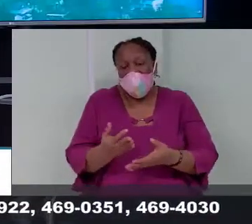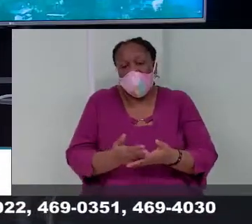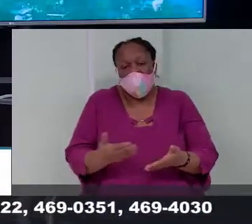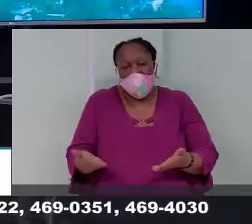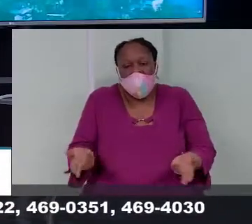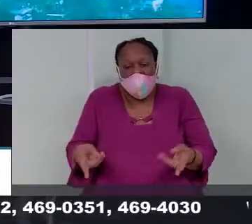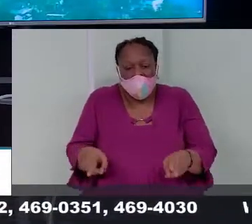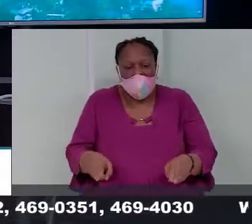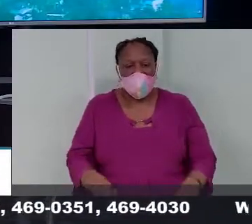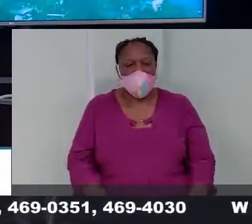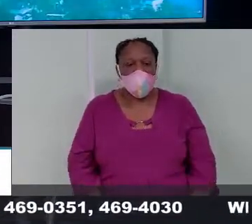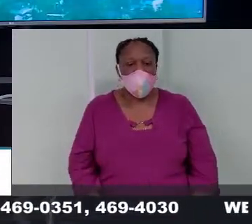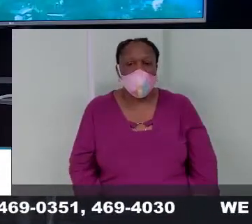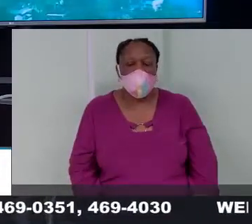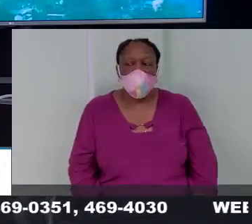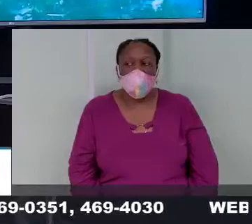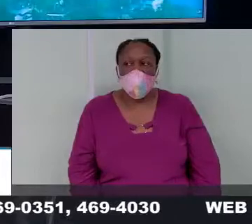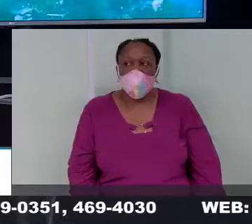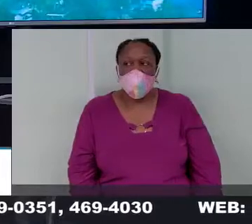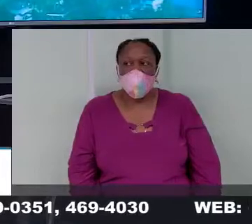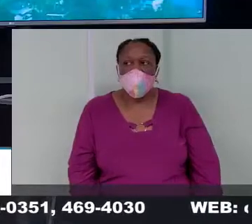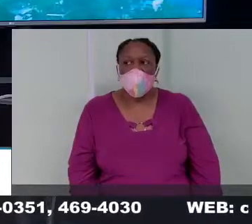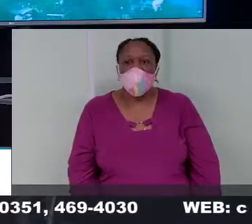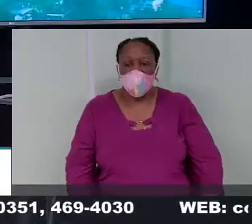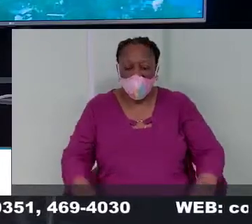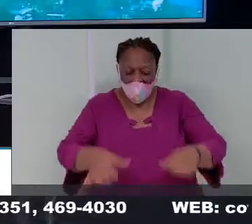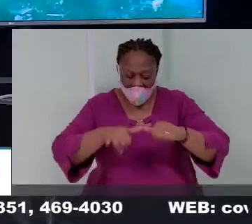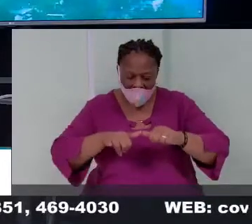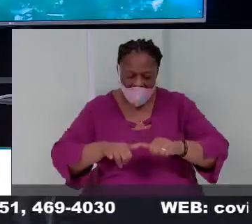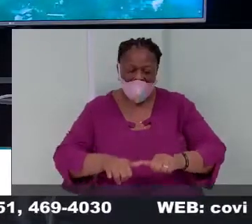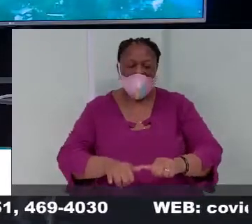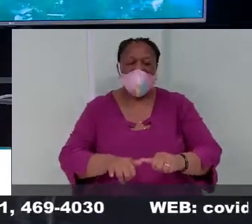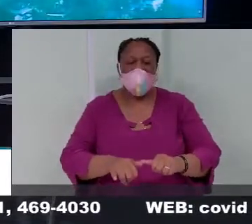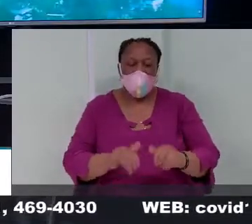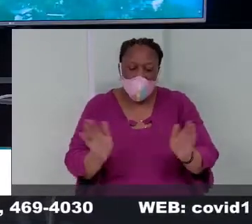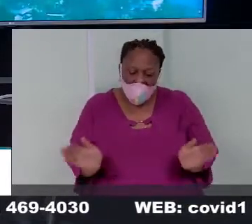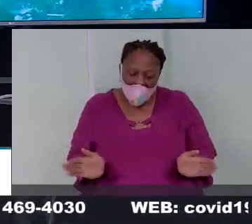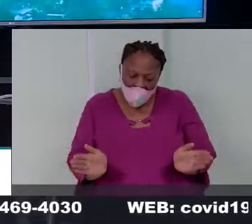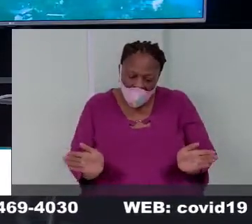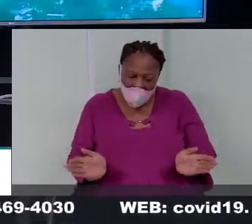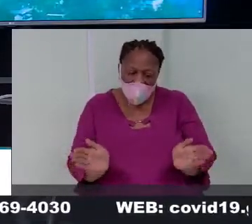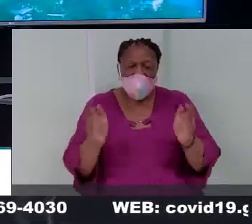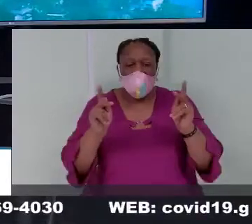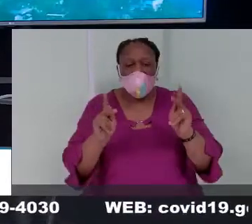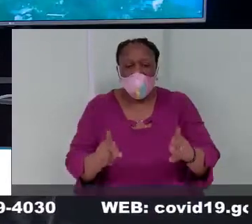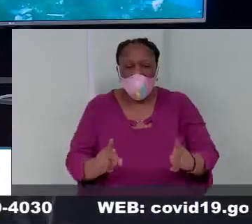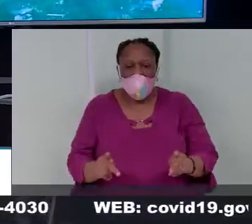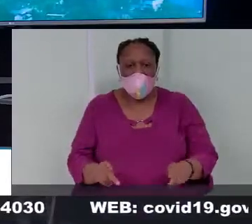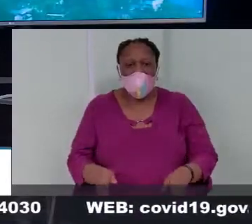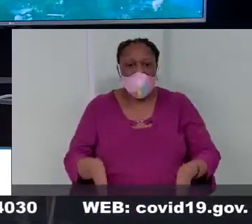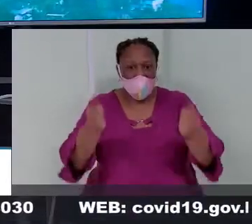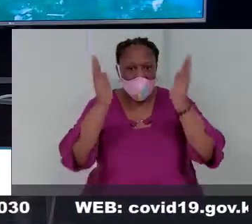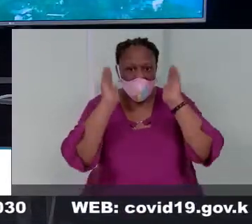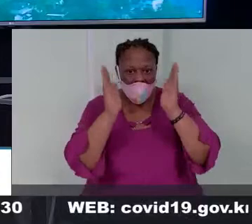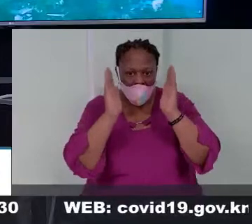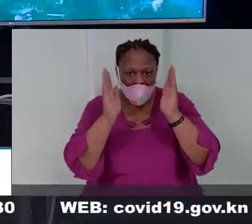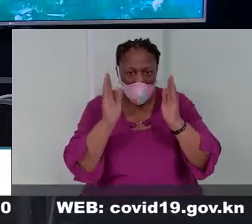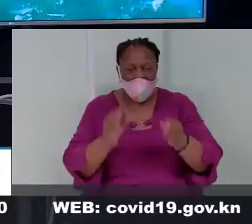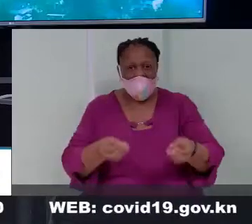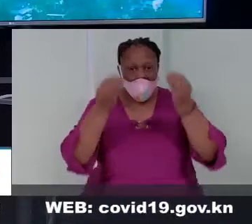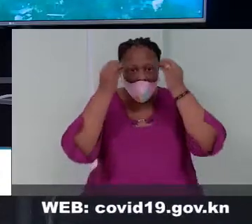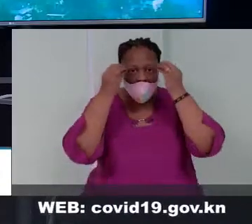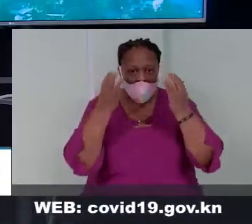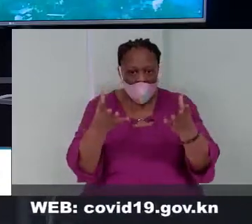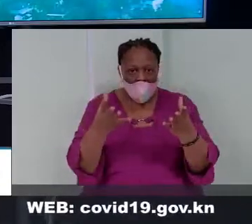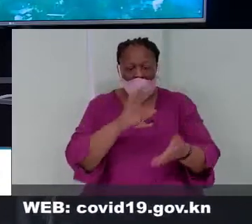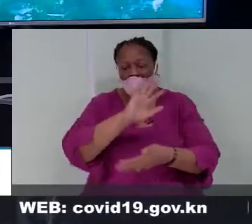We continue to advise and to encourage people to adhere to the